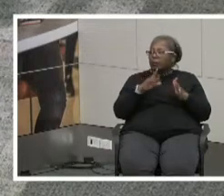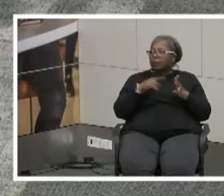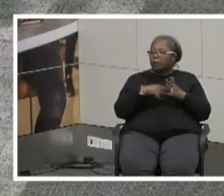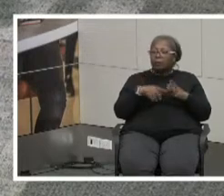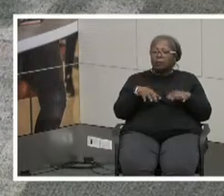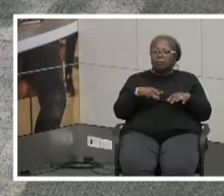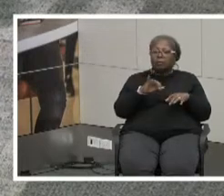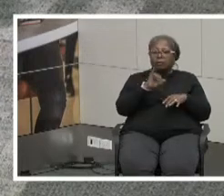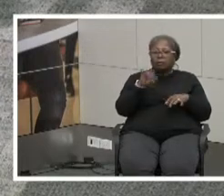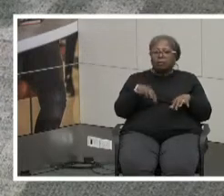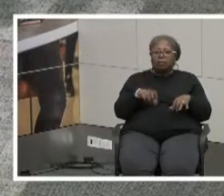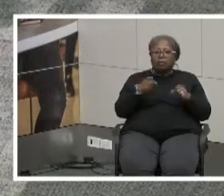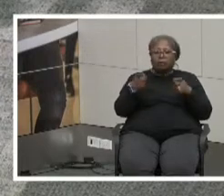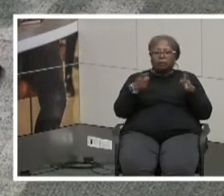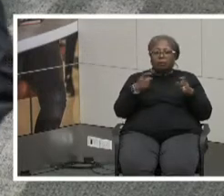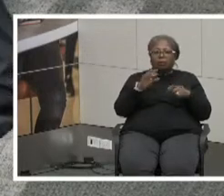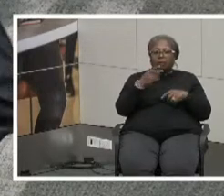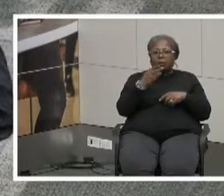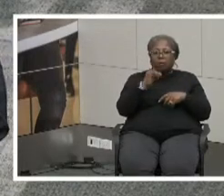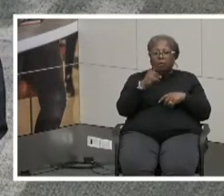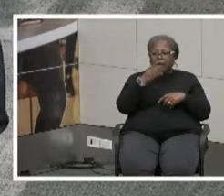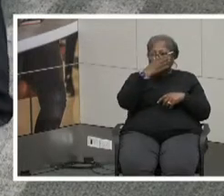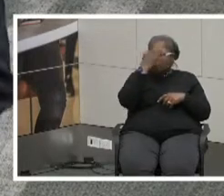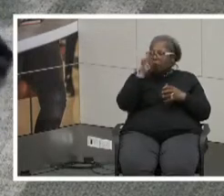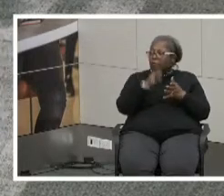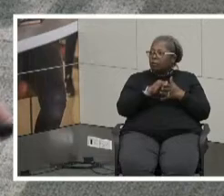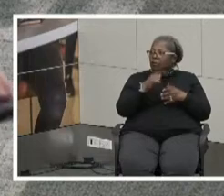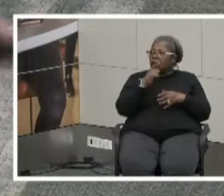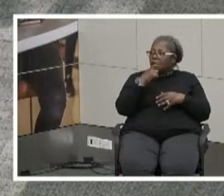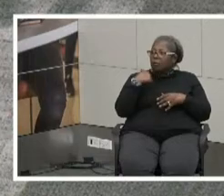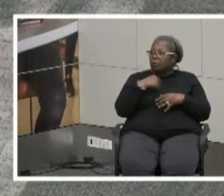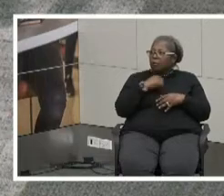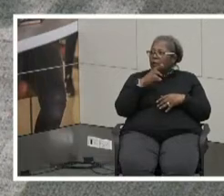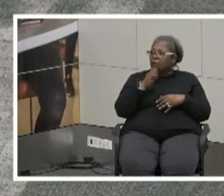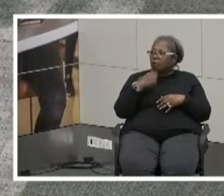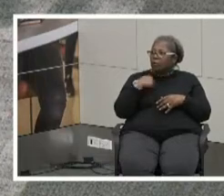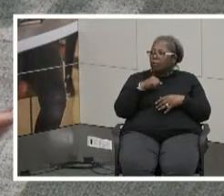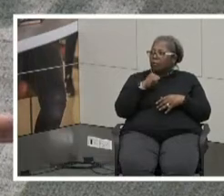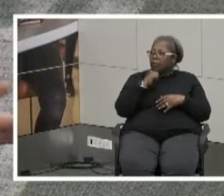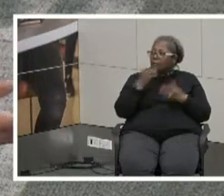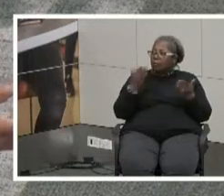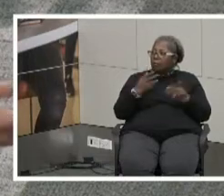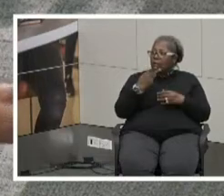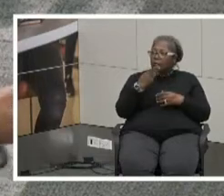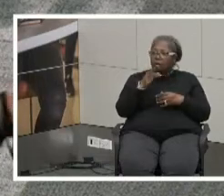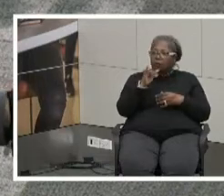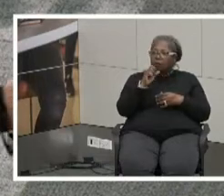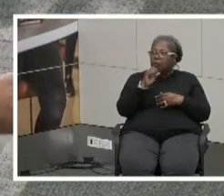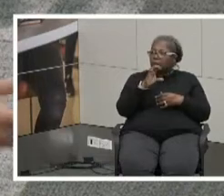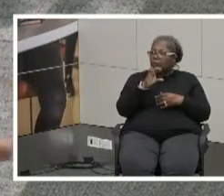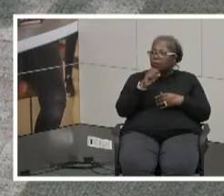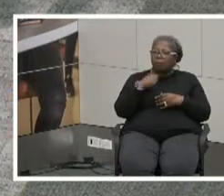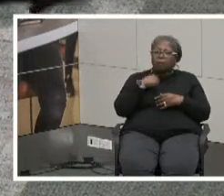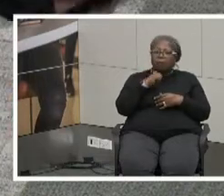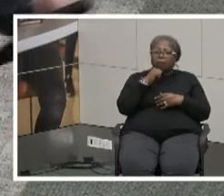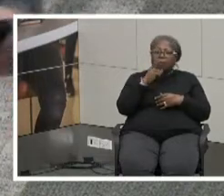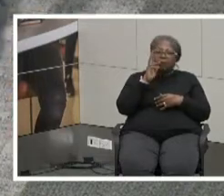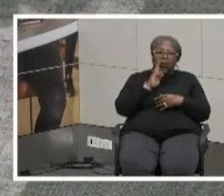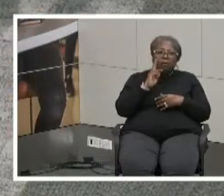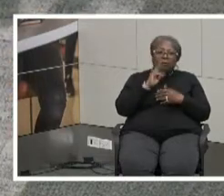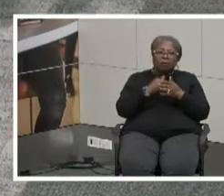over HIC have we forgotten who we are are we not Harris County are we not